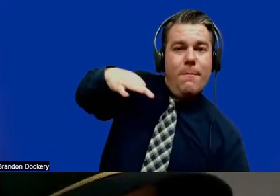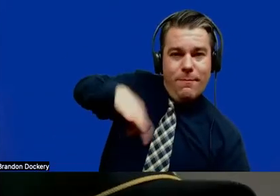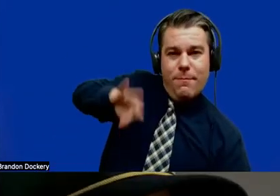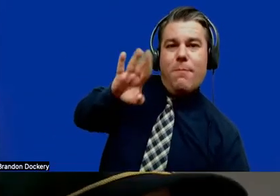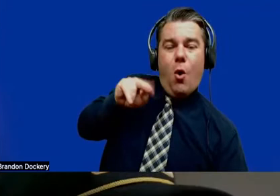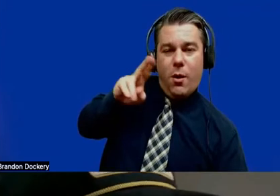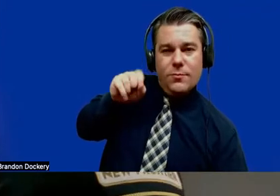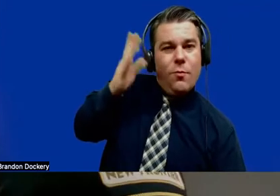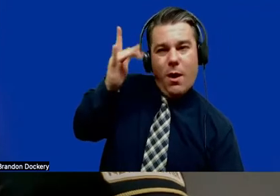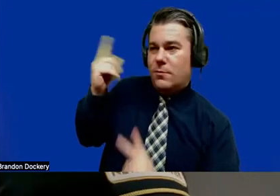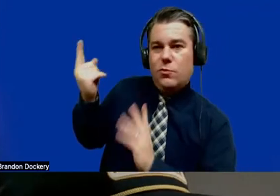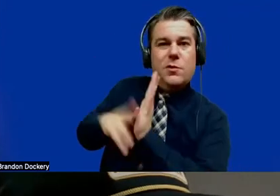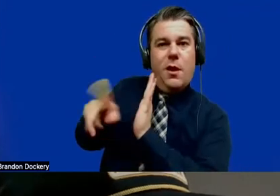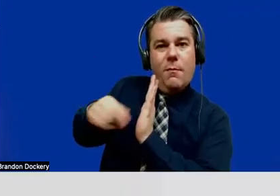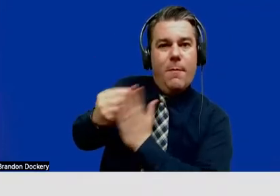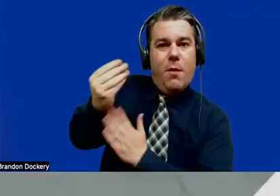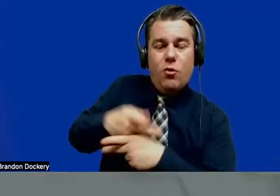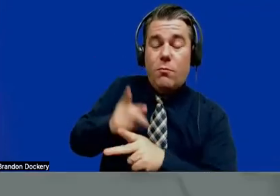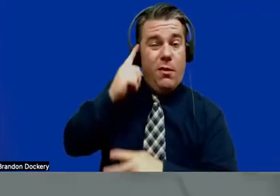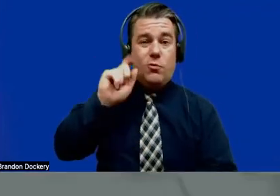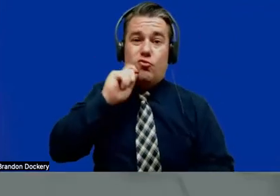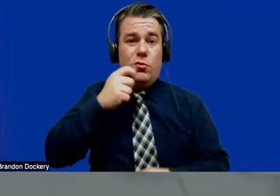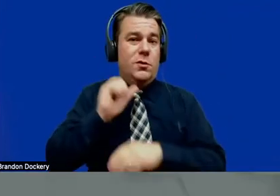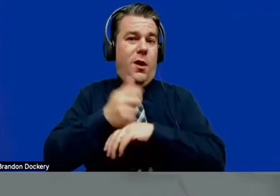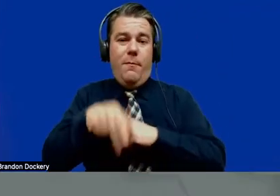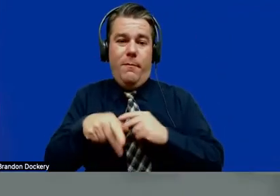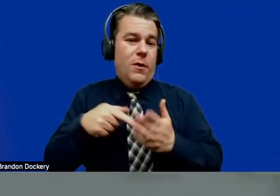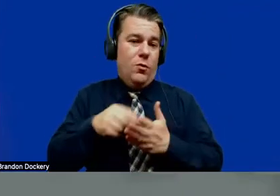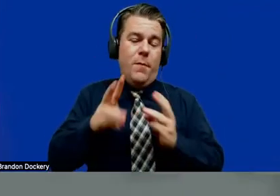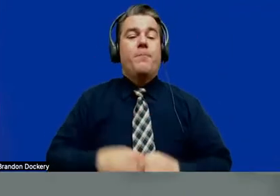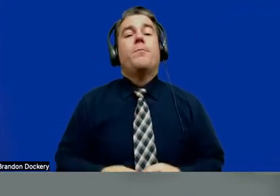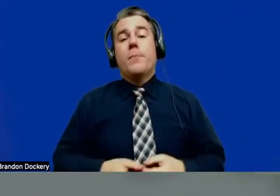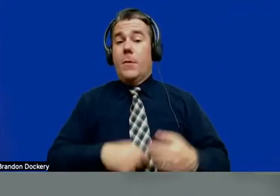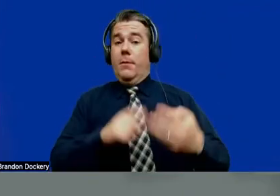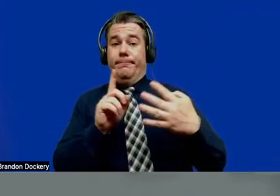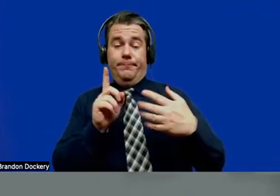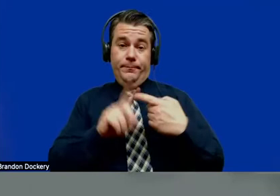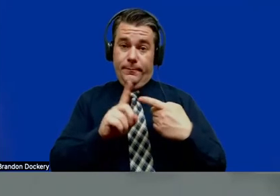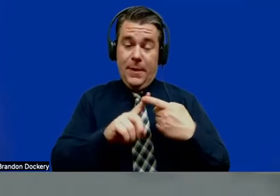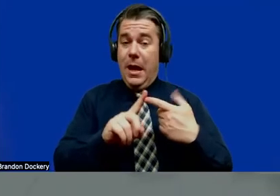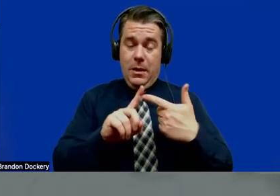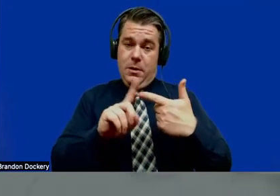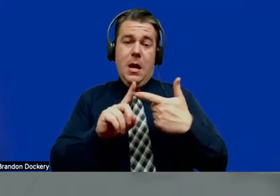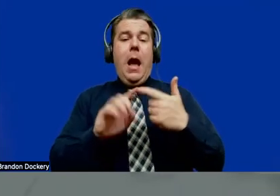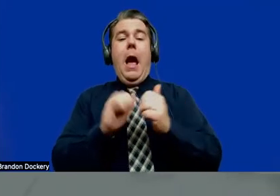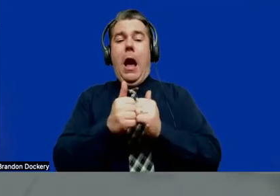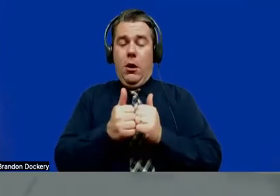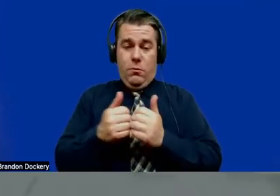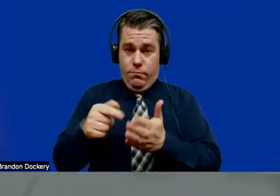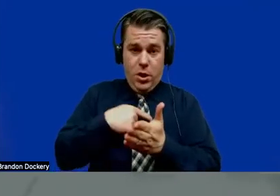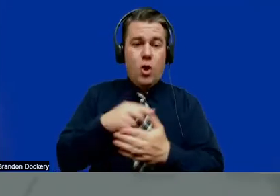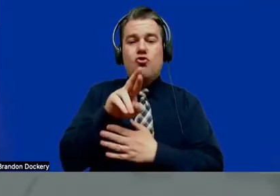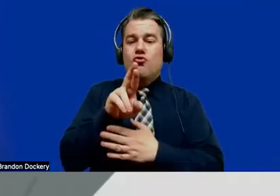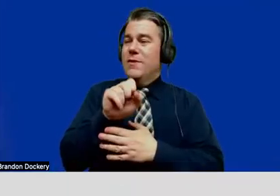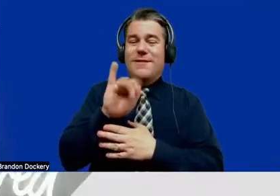products. I think it's awesome that they have this set up this way. The second way that we get paid is retail rewards commissions. This is